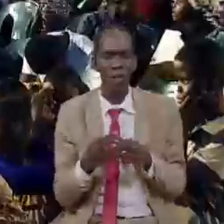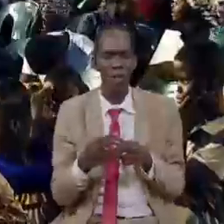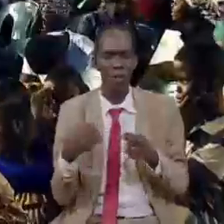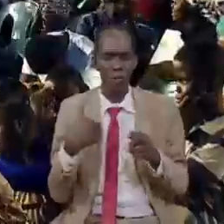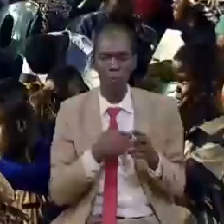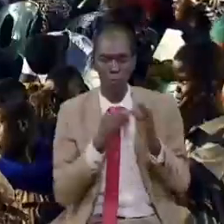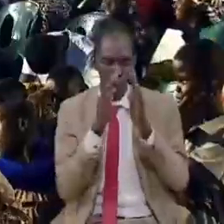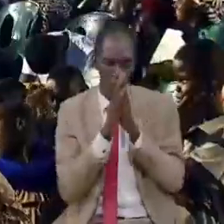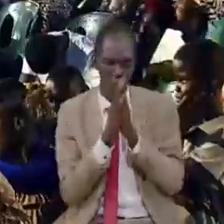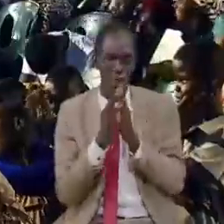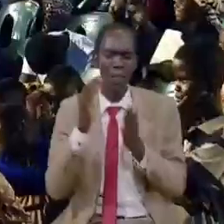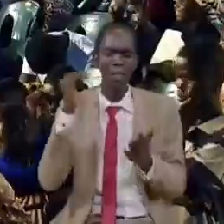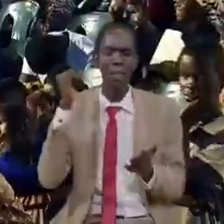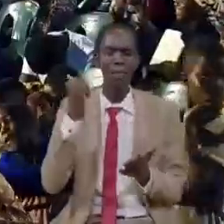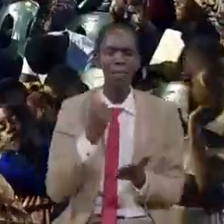pray.